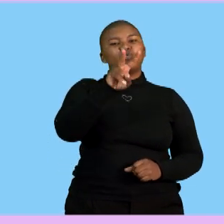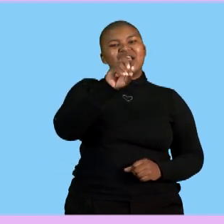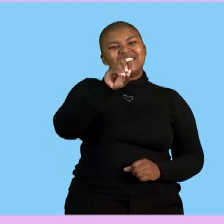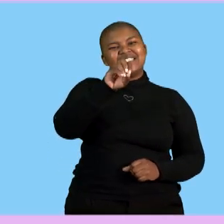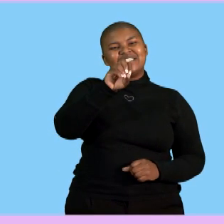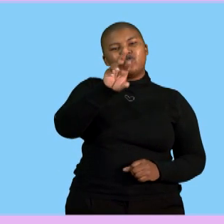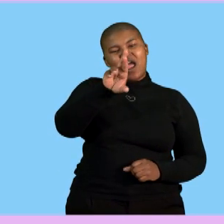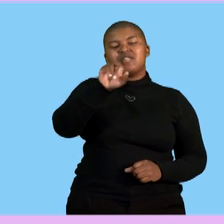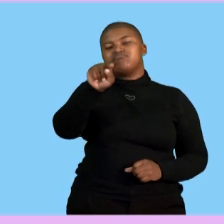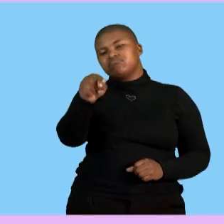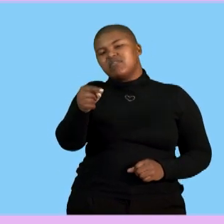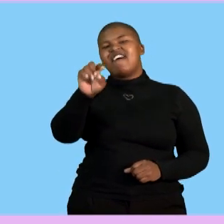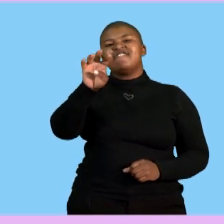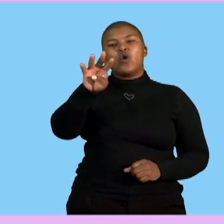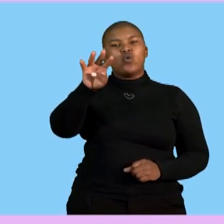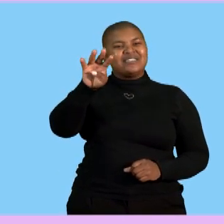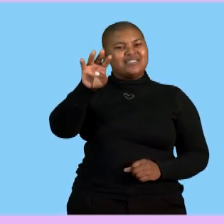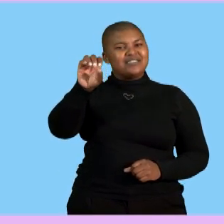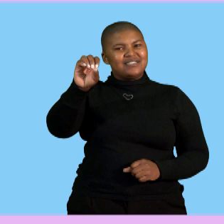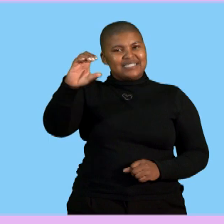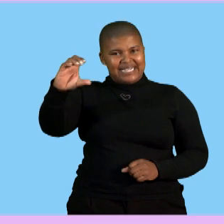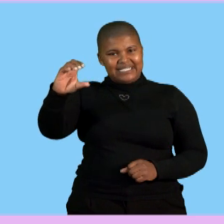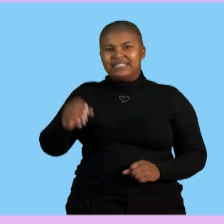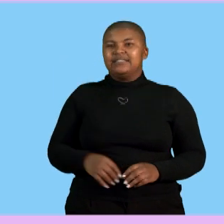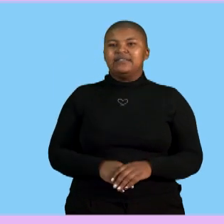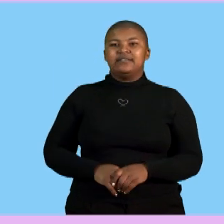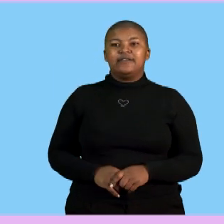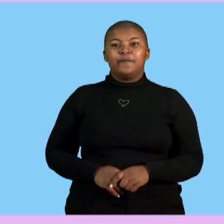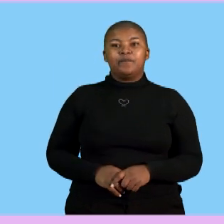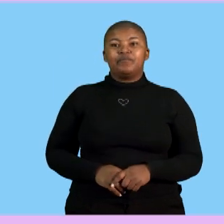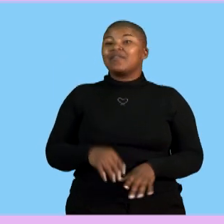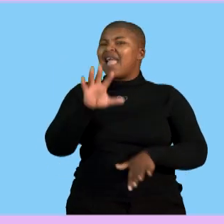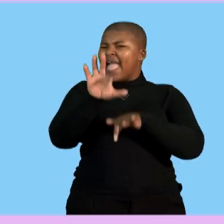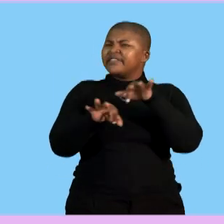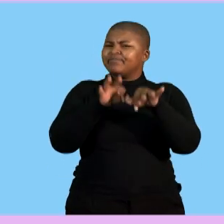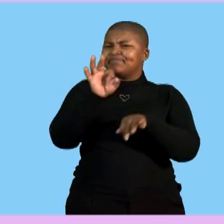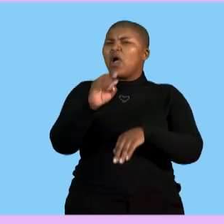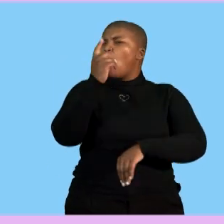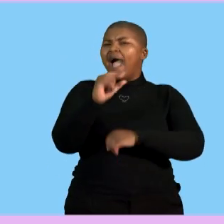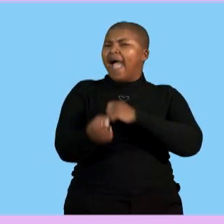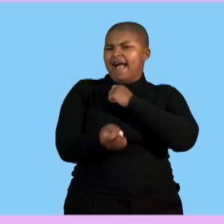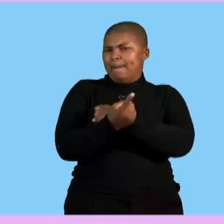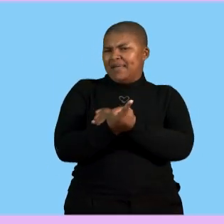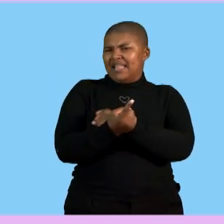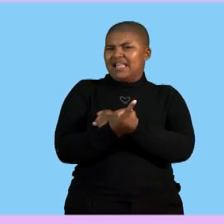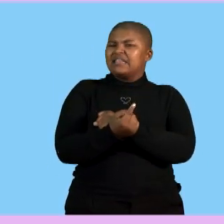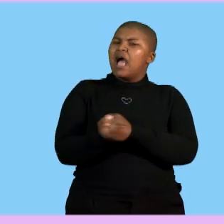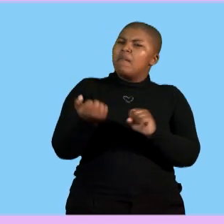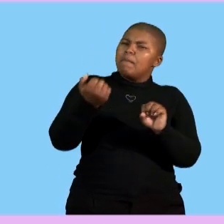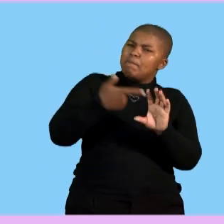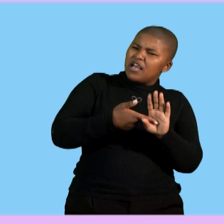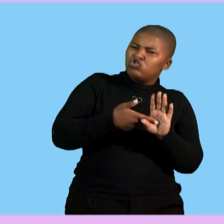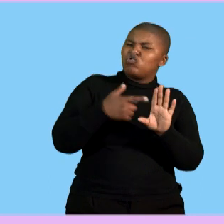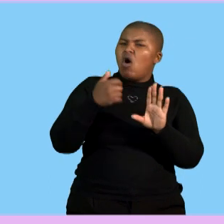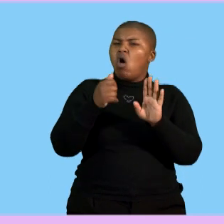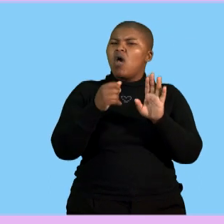20.14 rand. Let's look at D. Describe the general trend in the petrol price from January